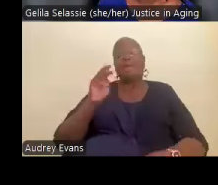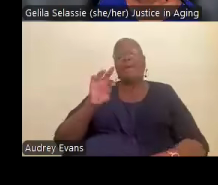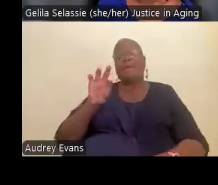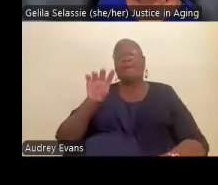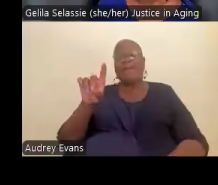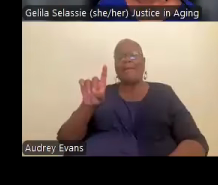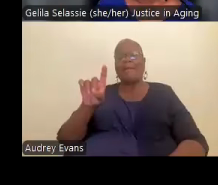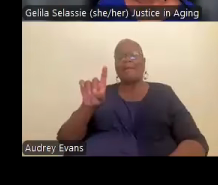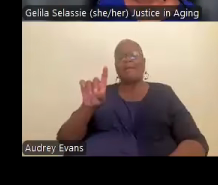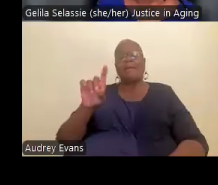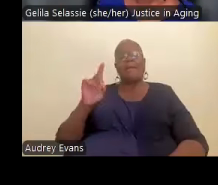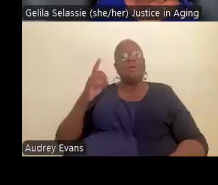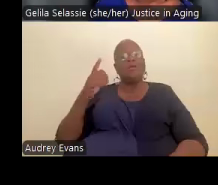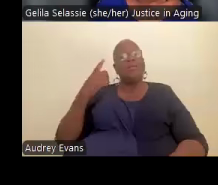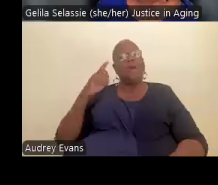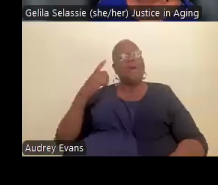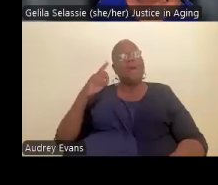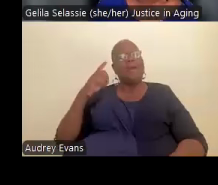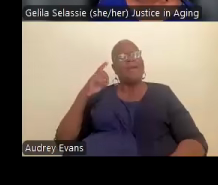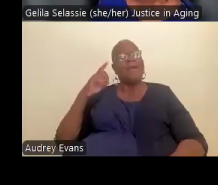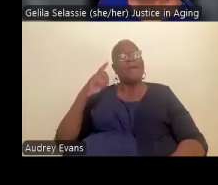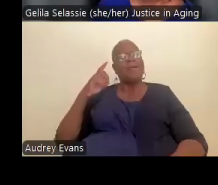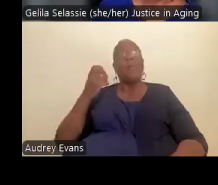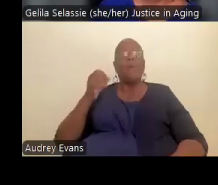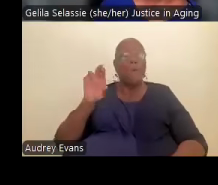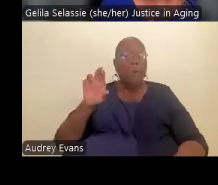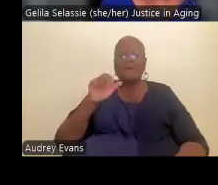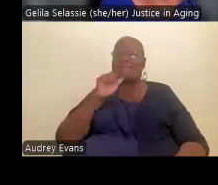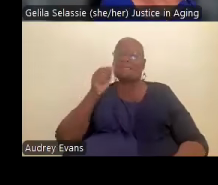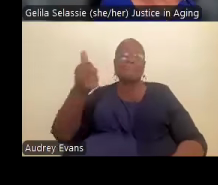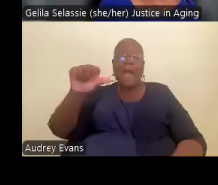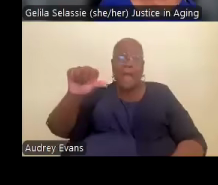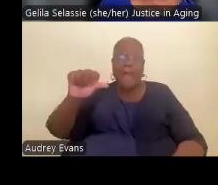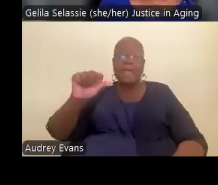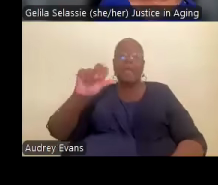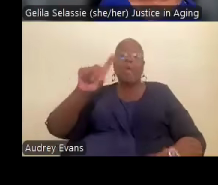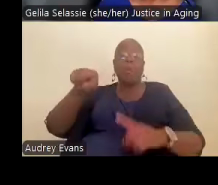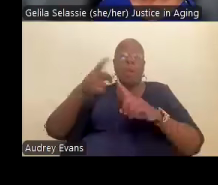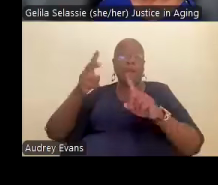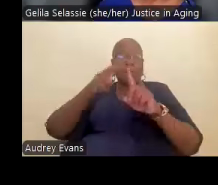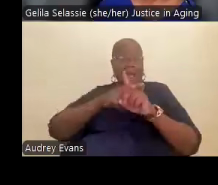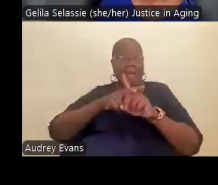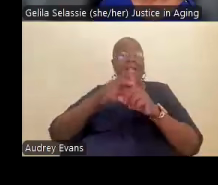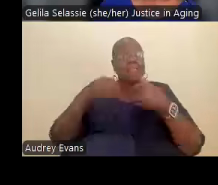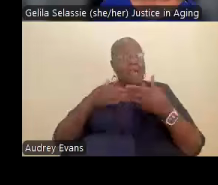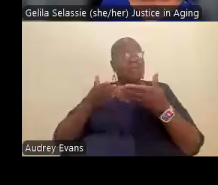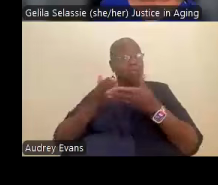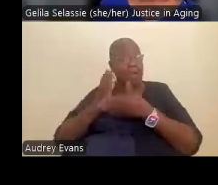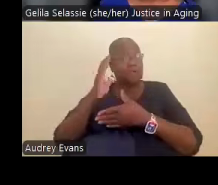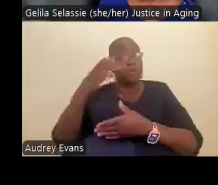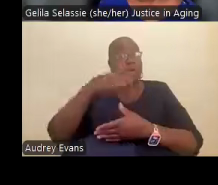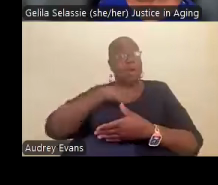then if someone loses their Medicaid or is denied when they apply, they do have a right to